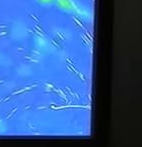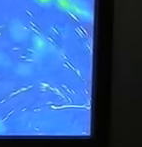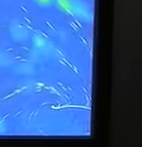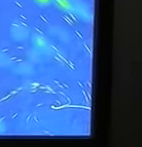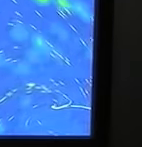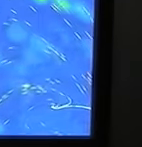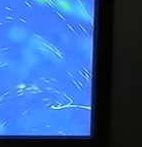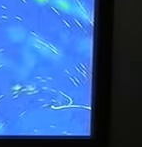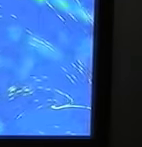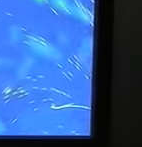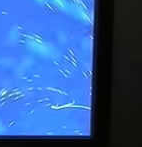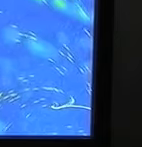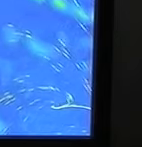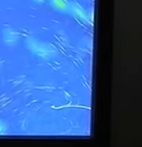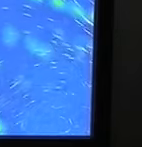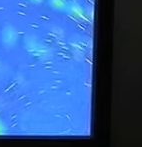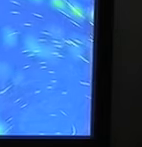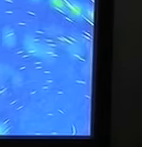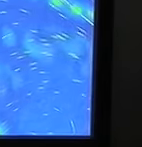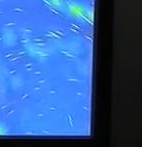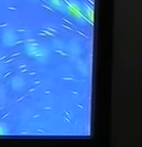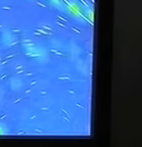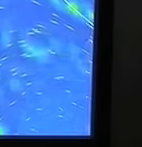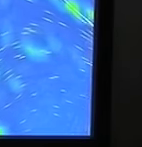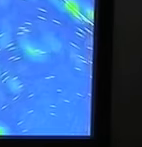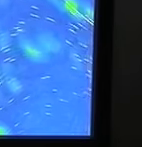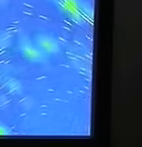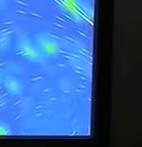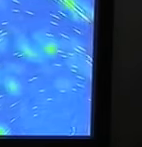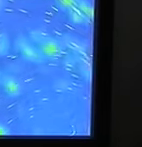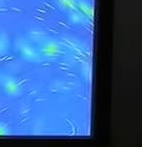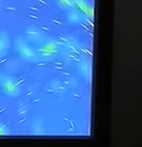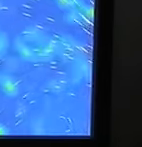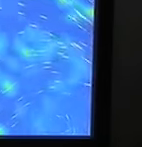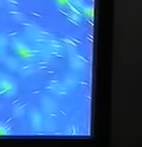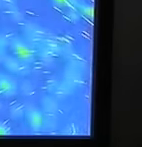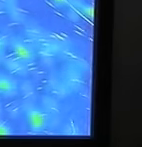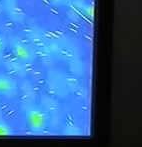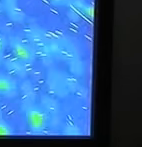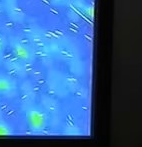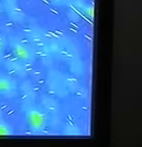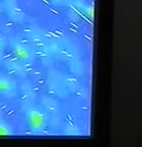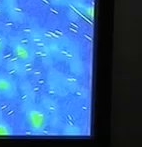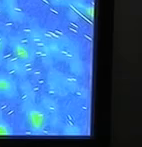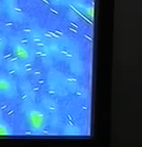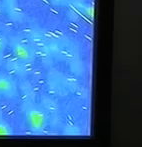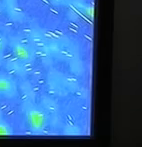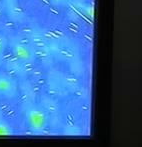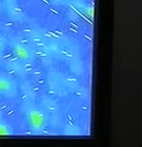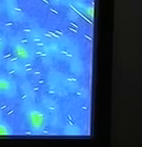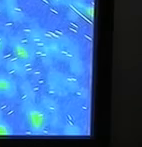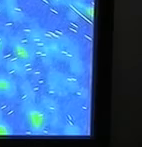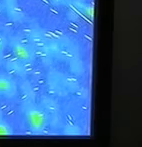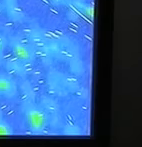southern part of South Africa, with thunderstorms moving in from the northwest, extending over a large portion of South Africa. There's even a watch for the possibility of